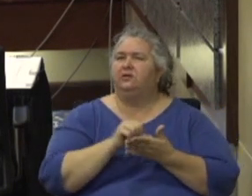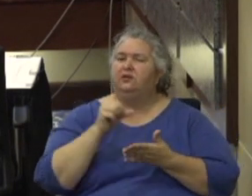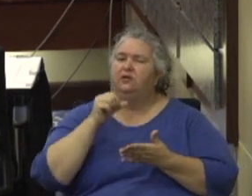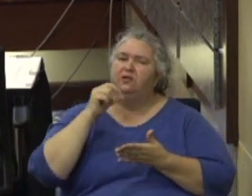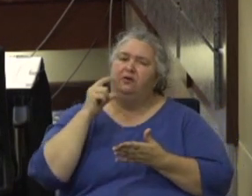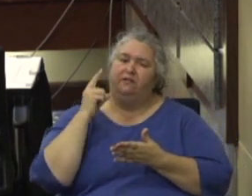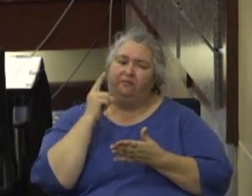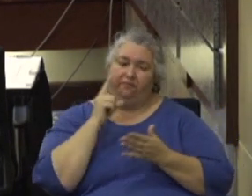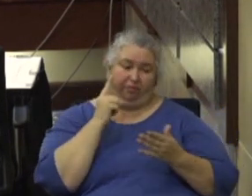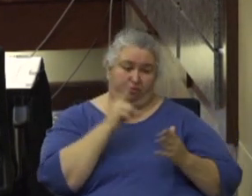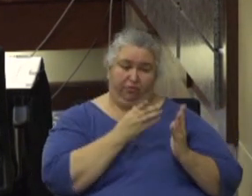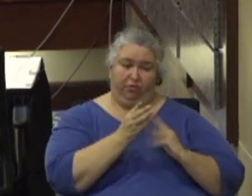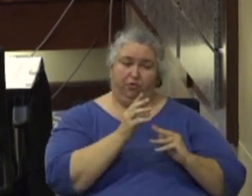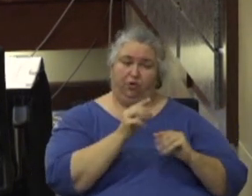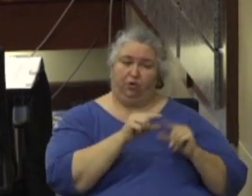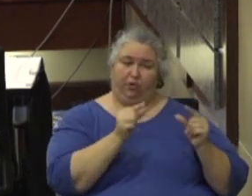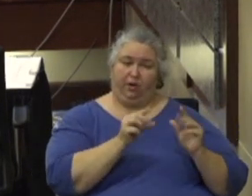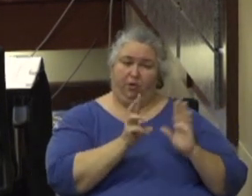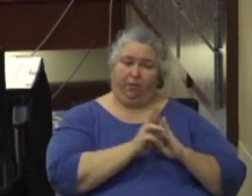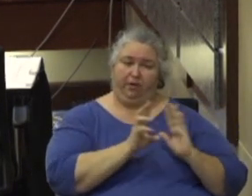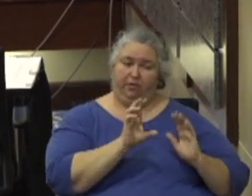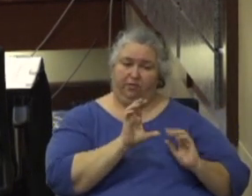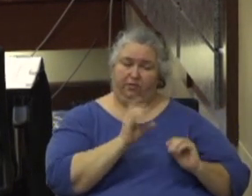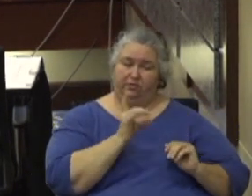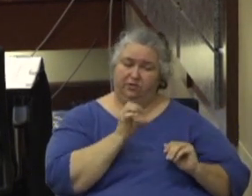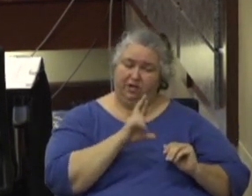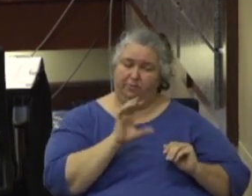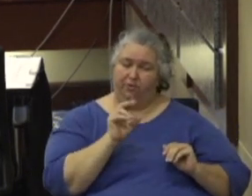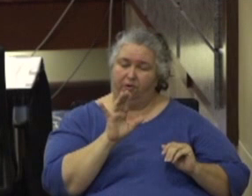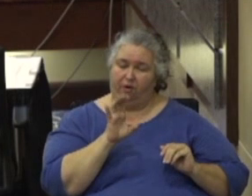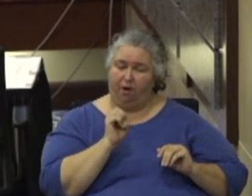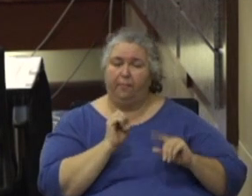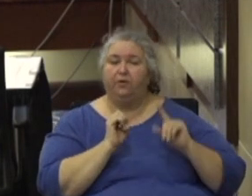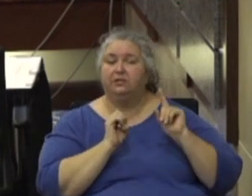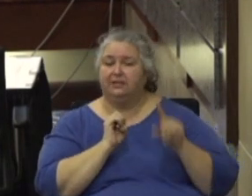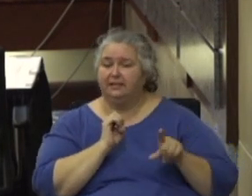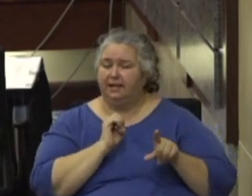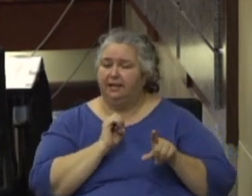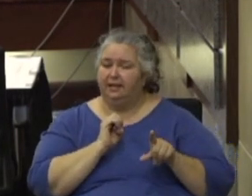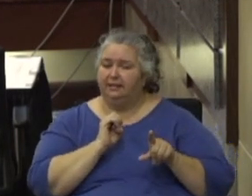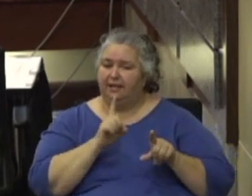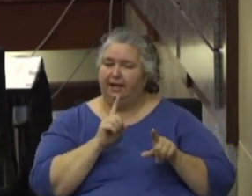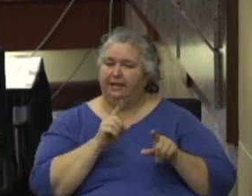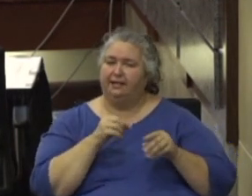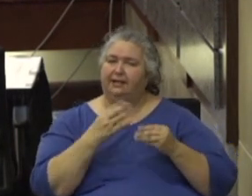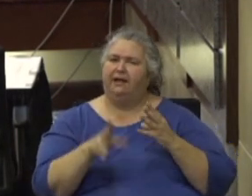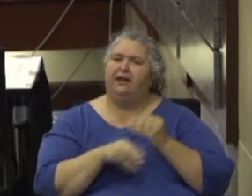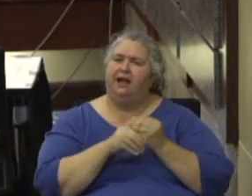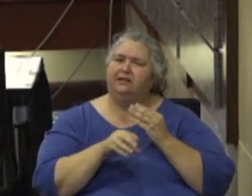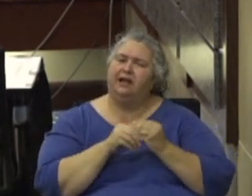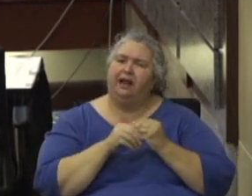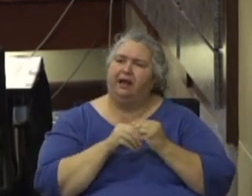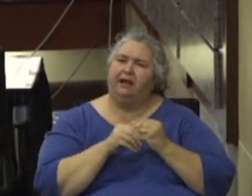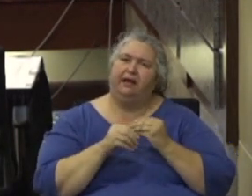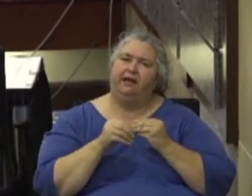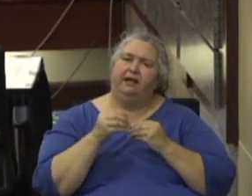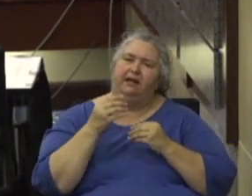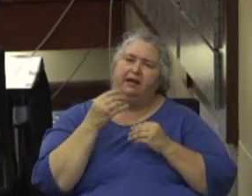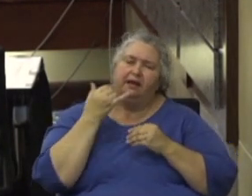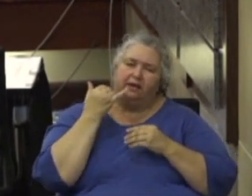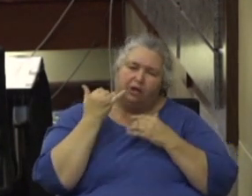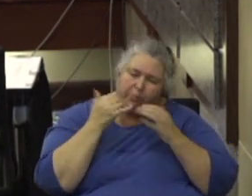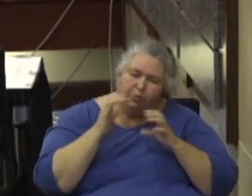Waco Supporting Waco site. That has been updated continually, and then additional outbound communications through newsletters